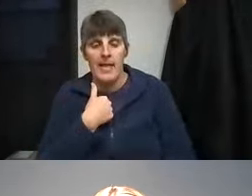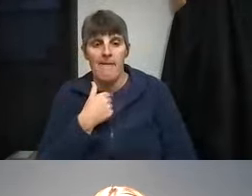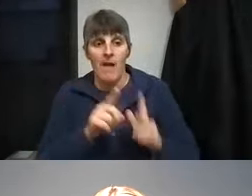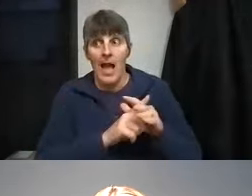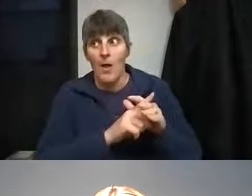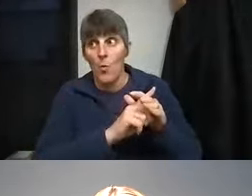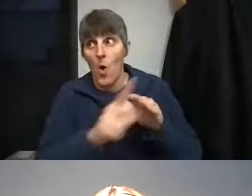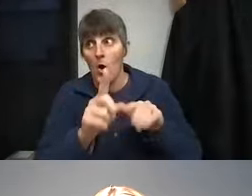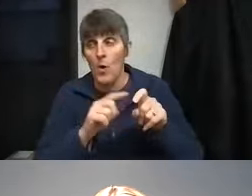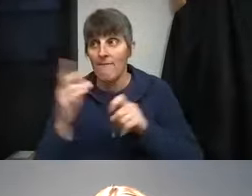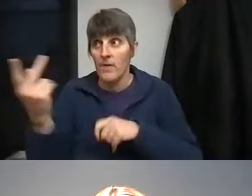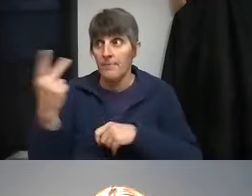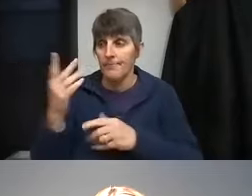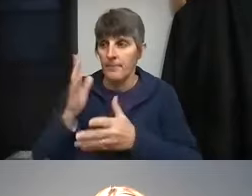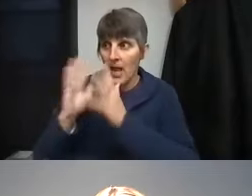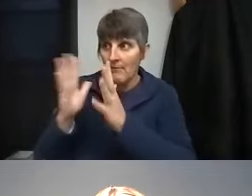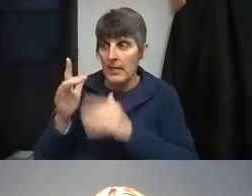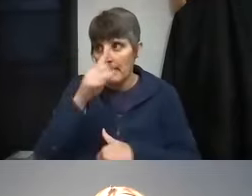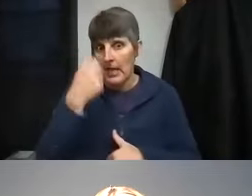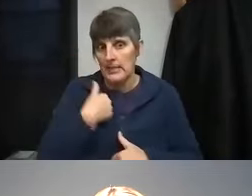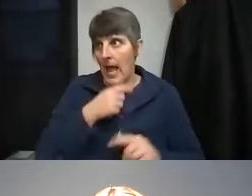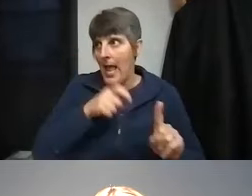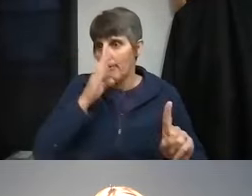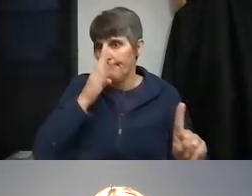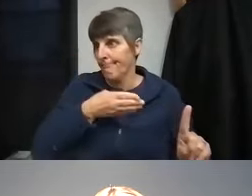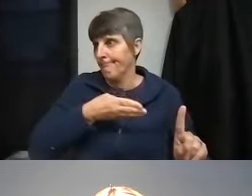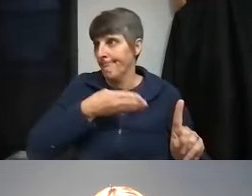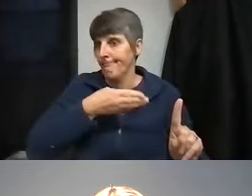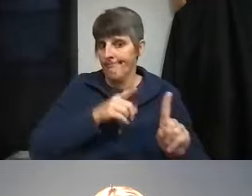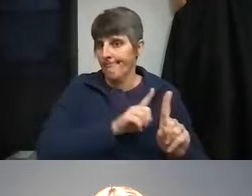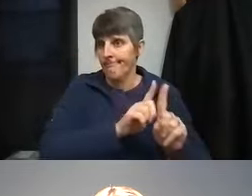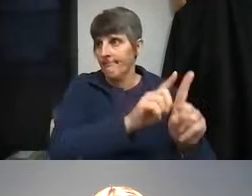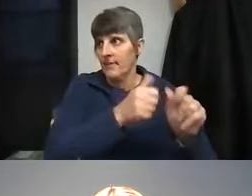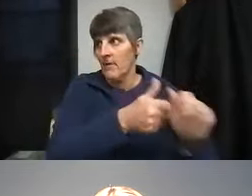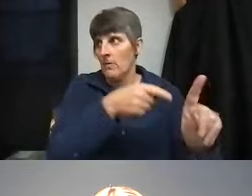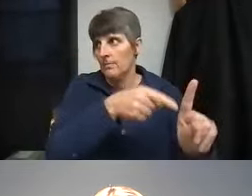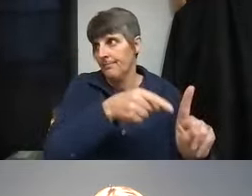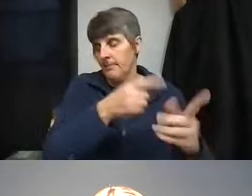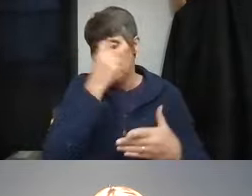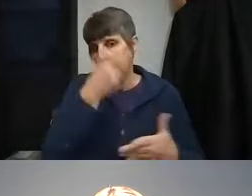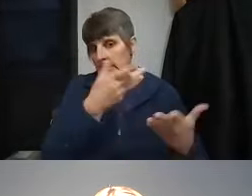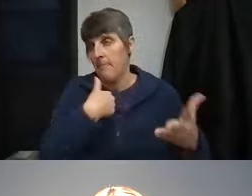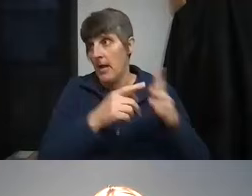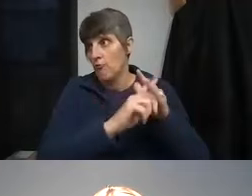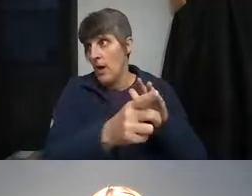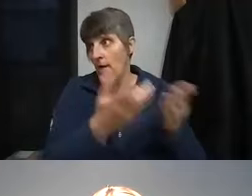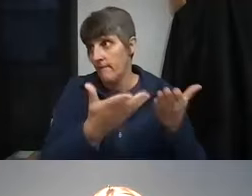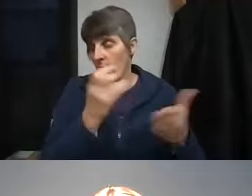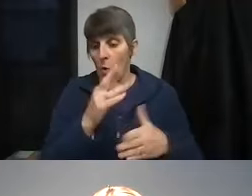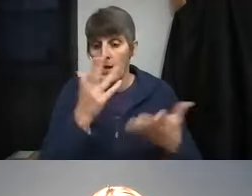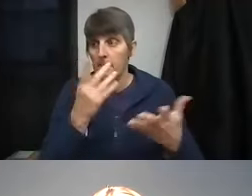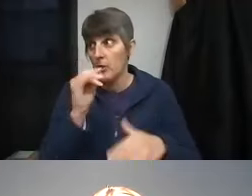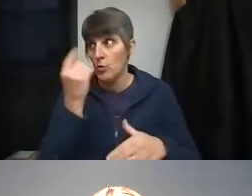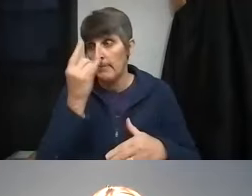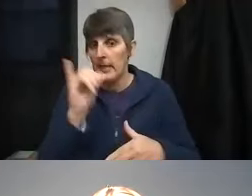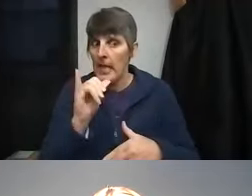from a conversation, it's because I have to keep after my child, because he might run off, or he might do